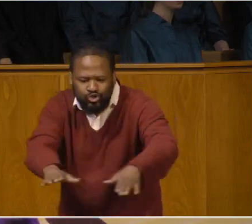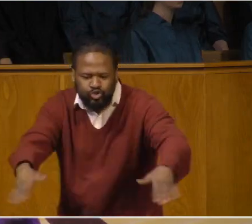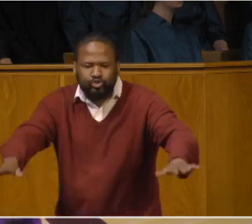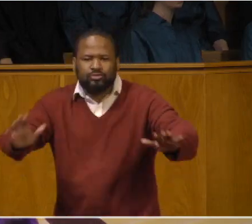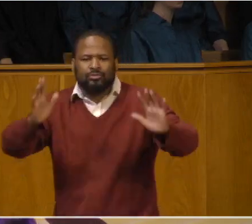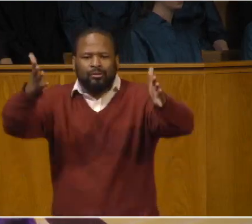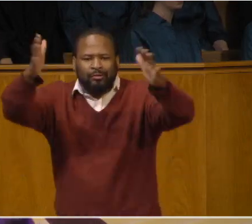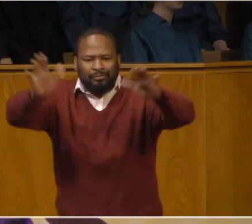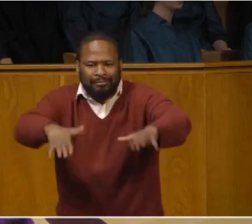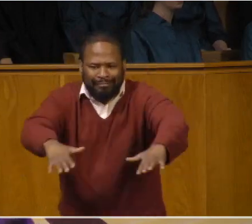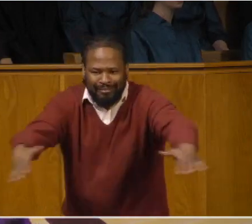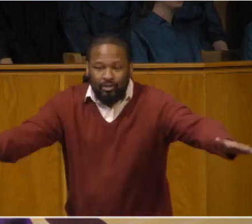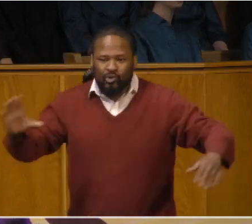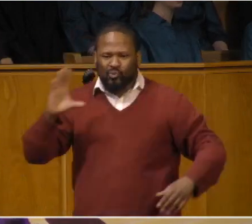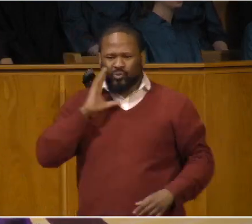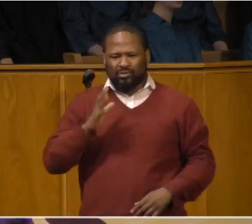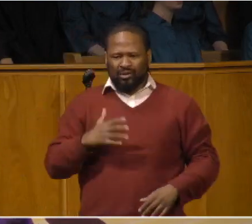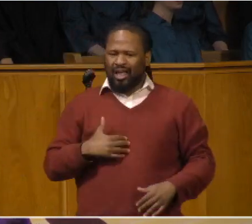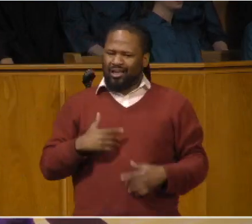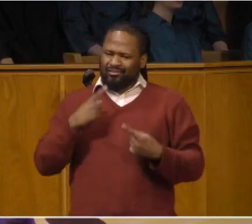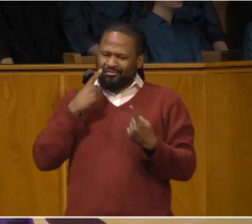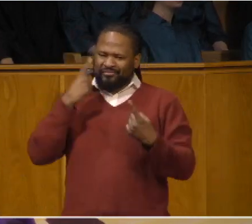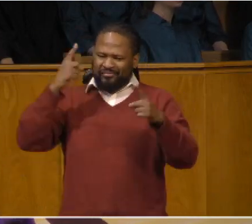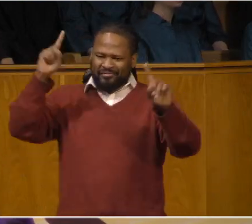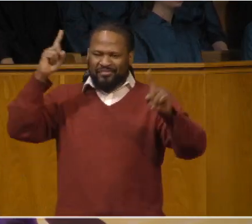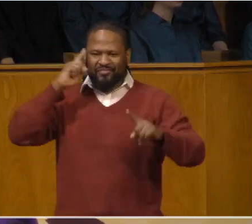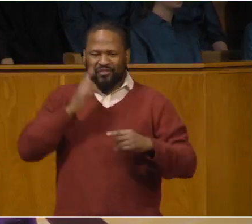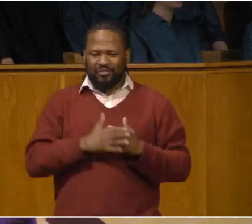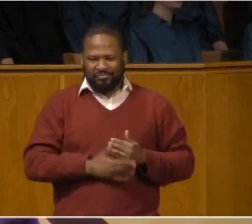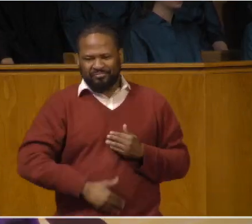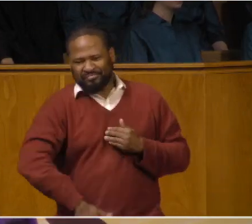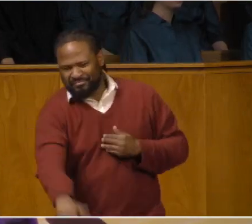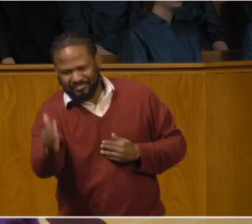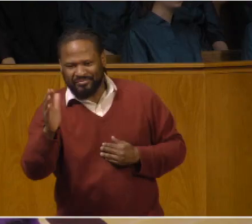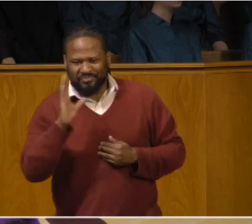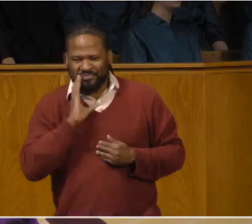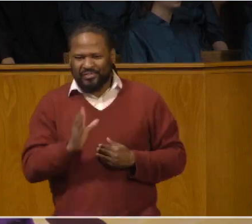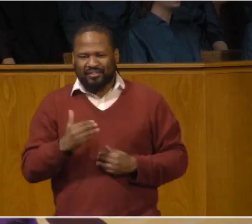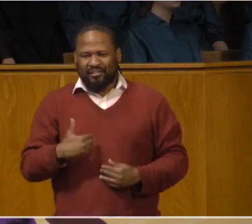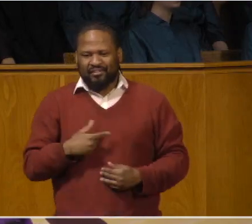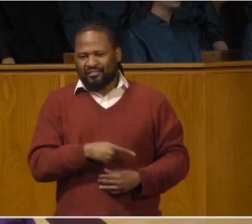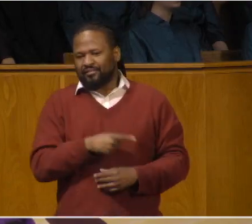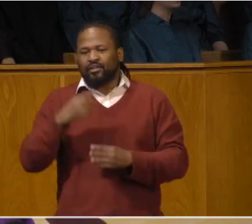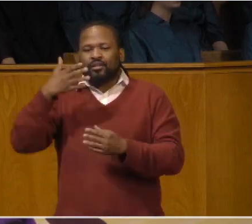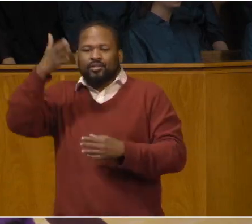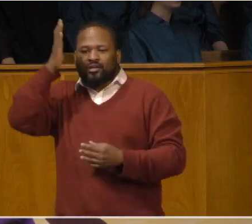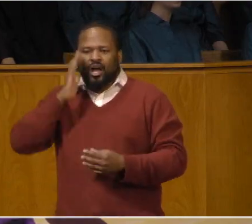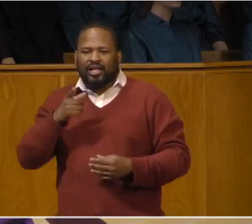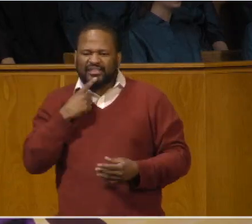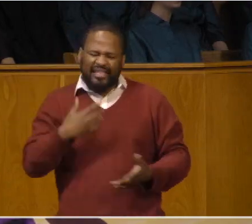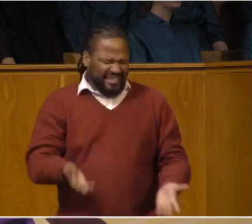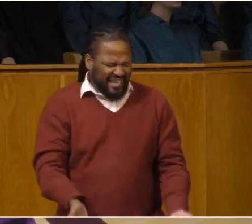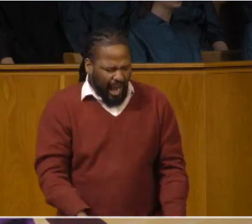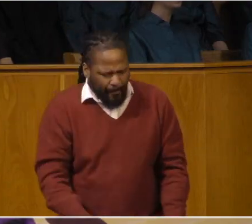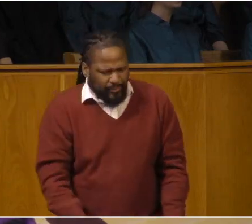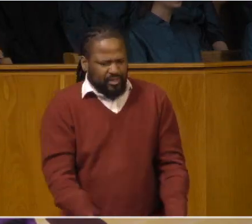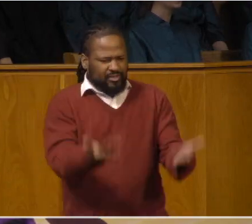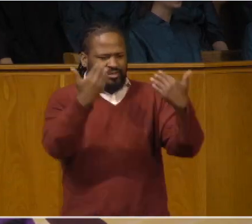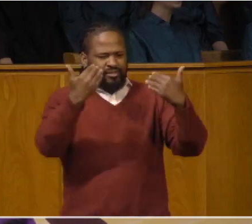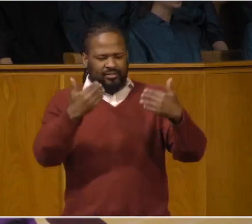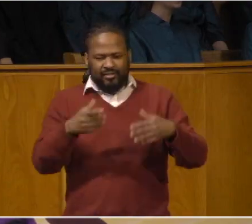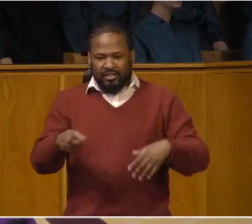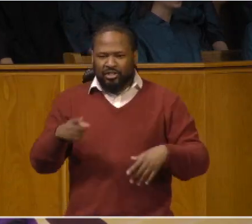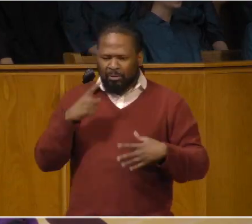so on. There will be posterity for generations to come. God said, get up and open